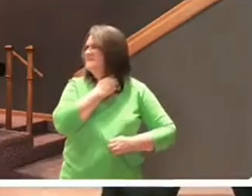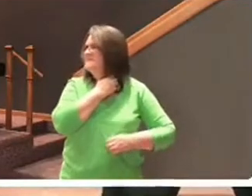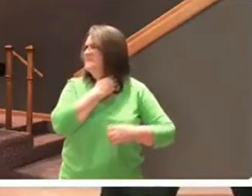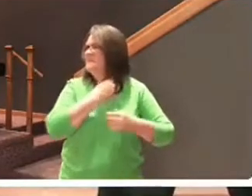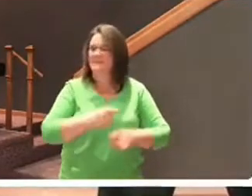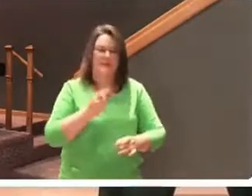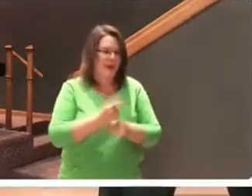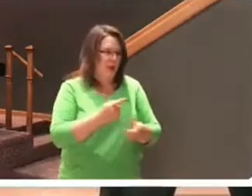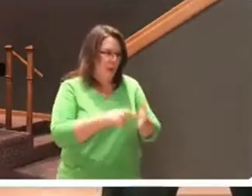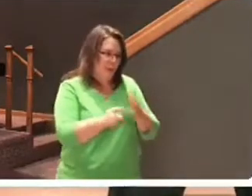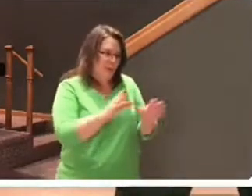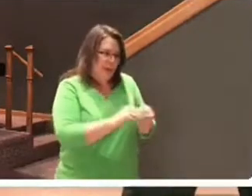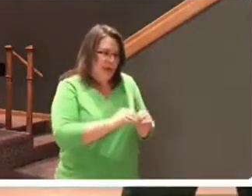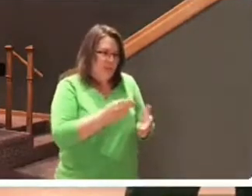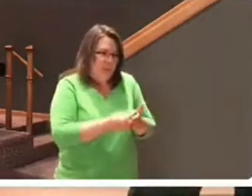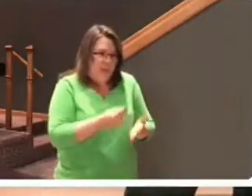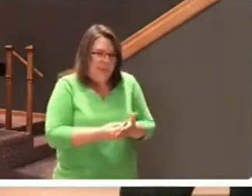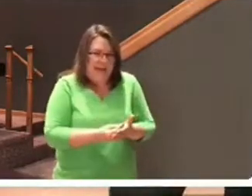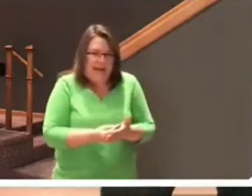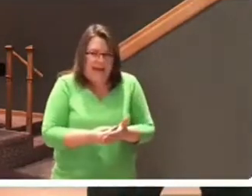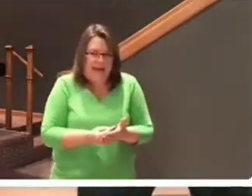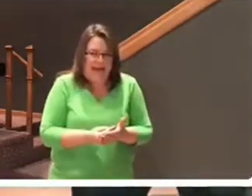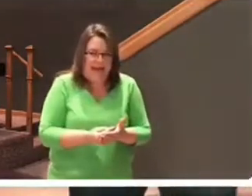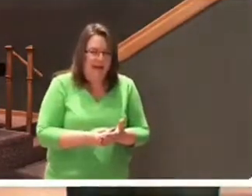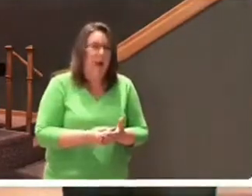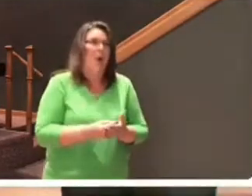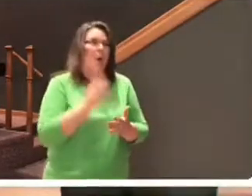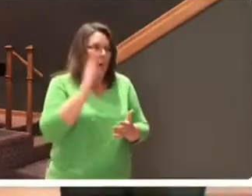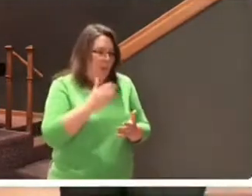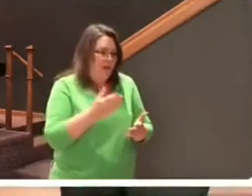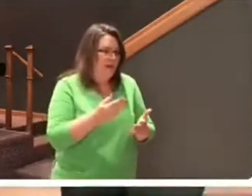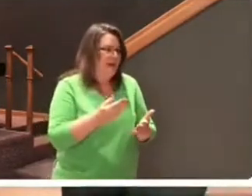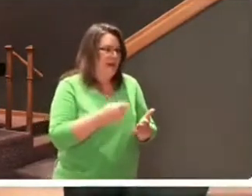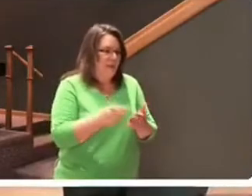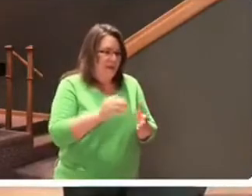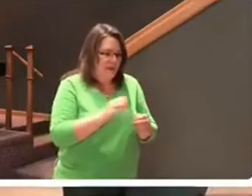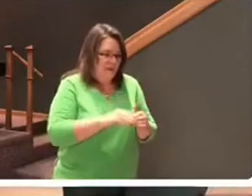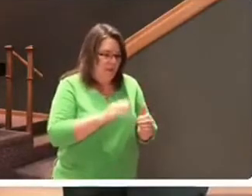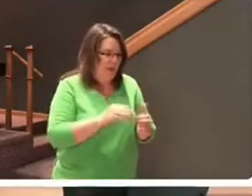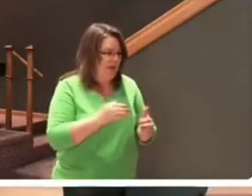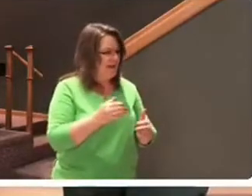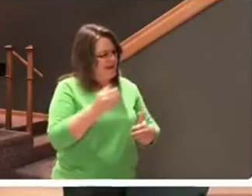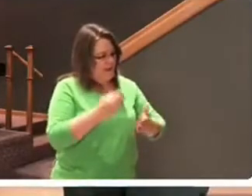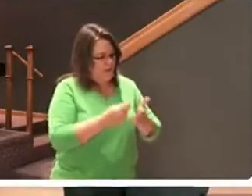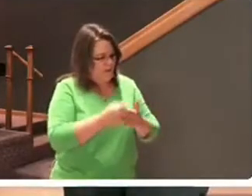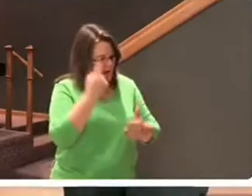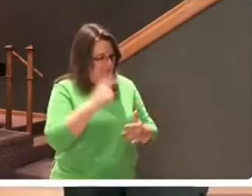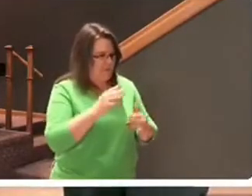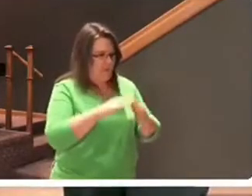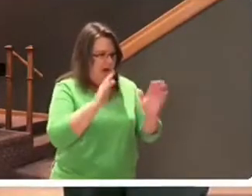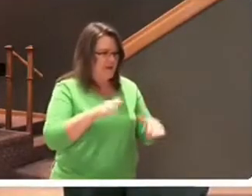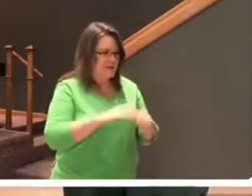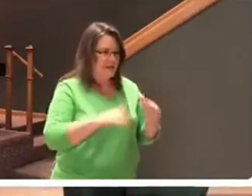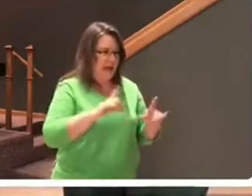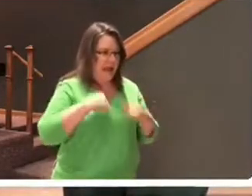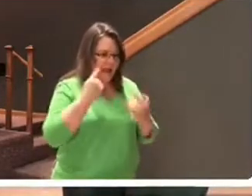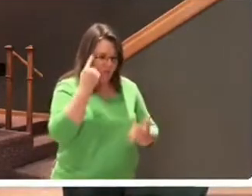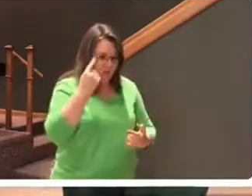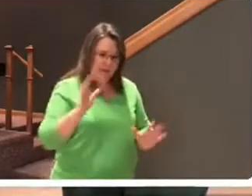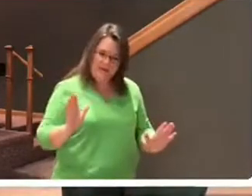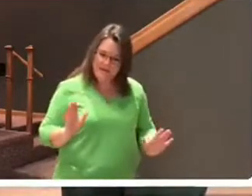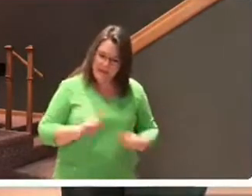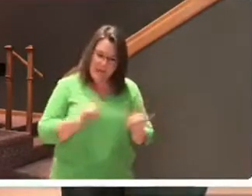we just paid more money than I, or at least we're about to pay more money for a house than I ever thought I would. But that's